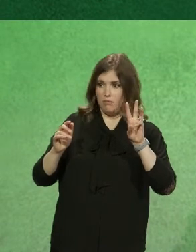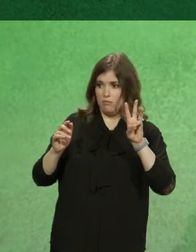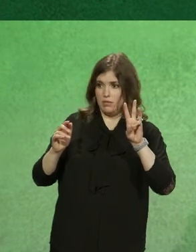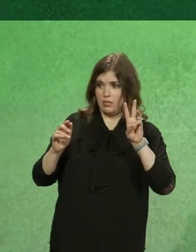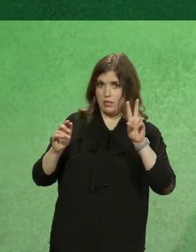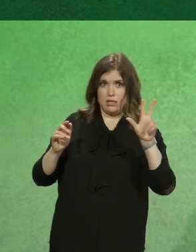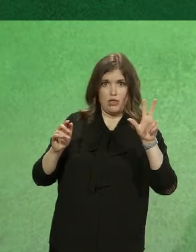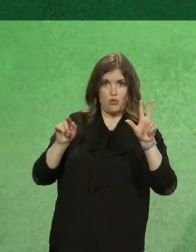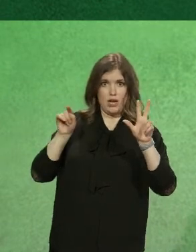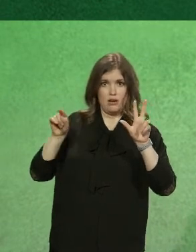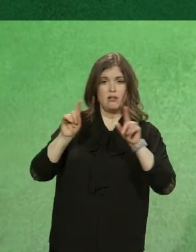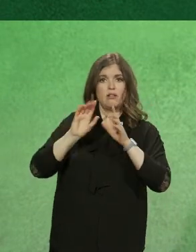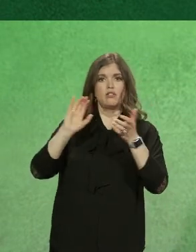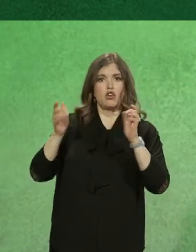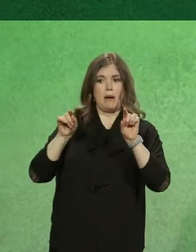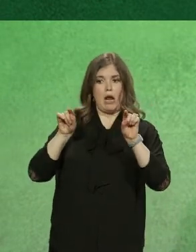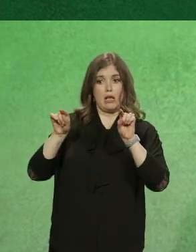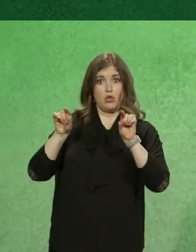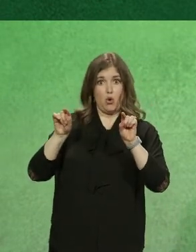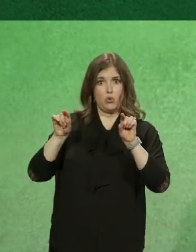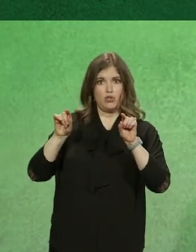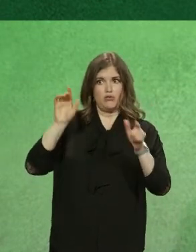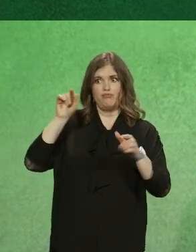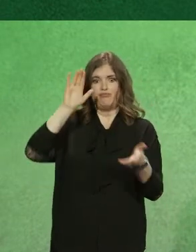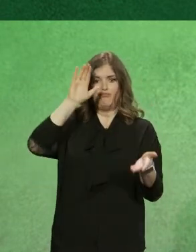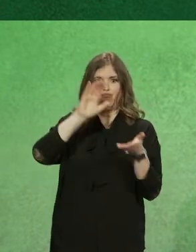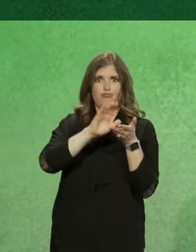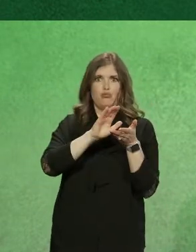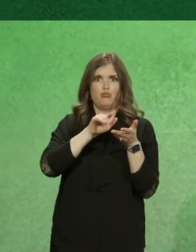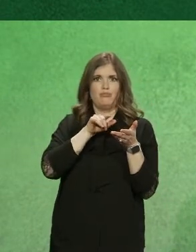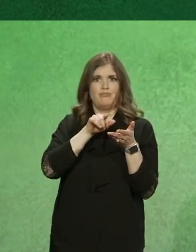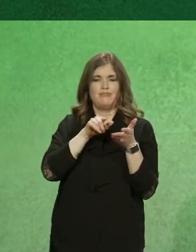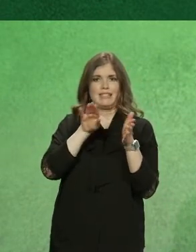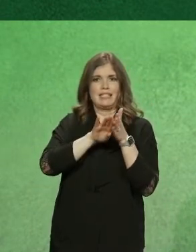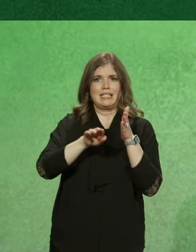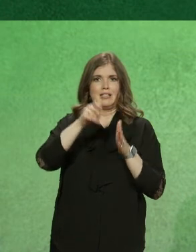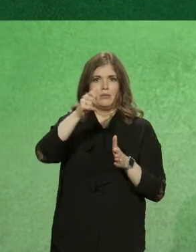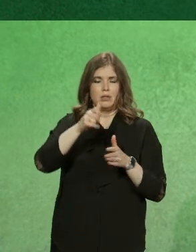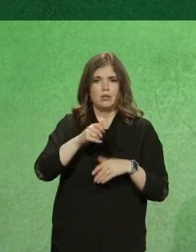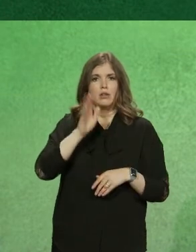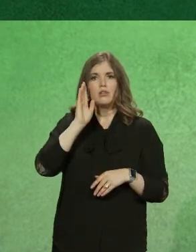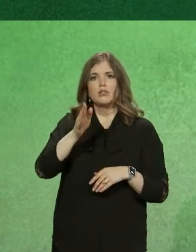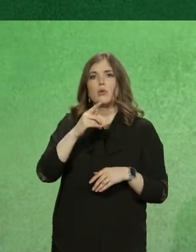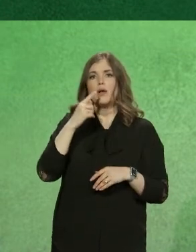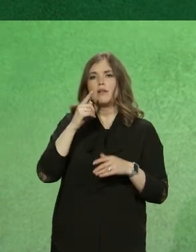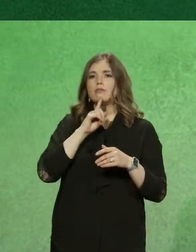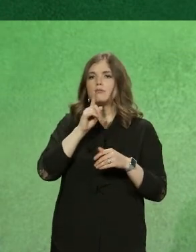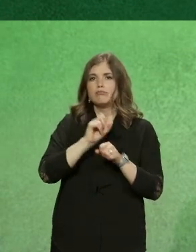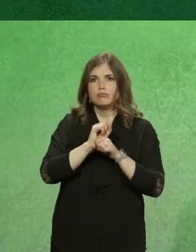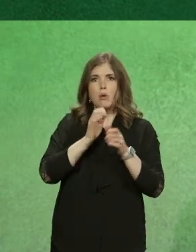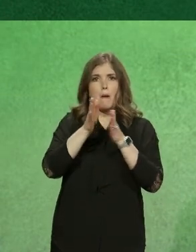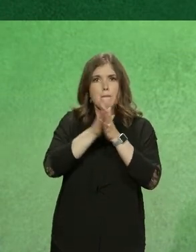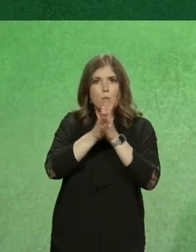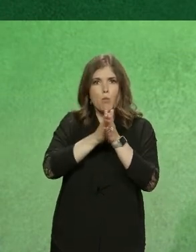of $163. This is something that will surely motivate them,